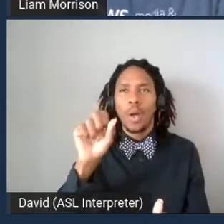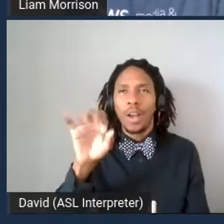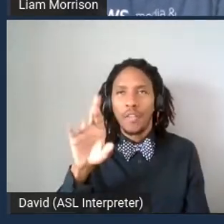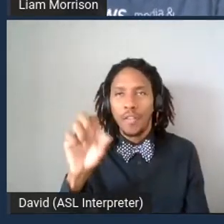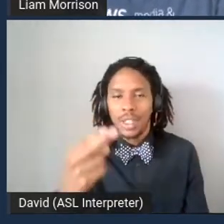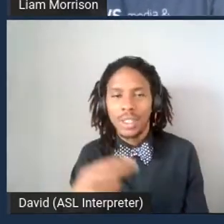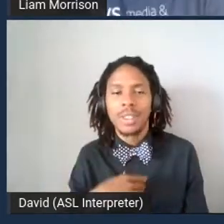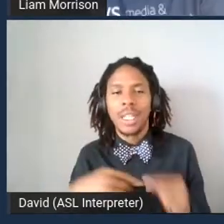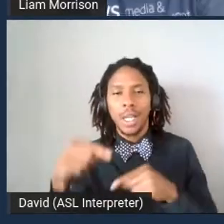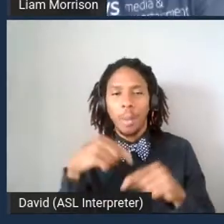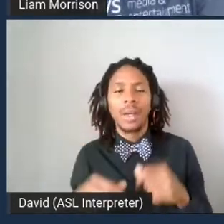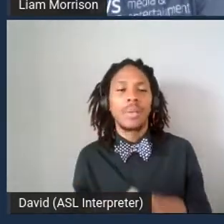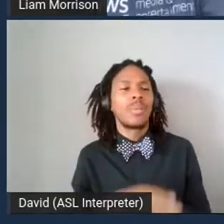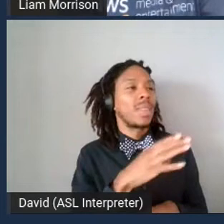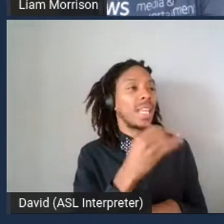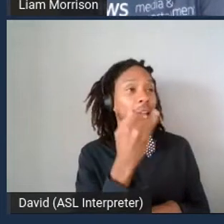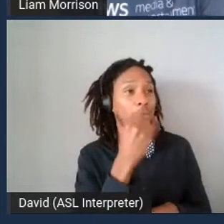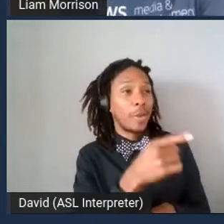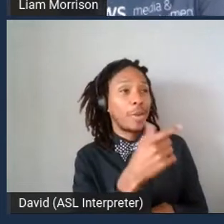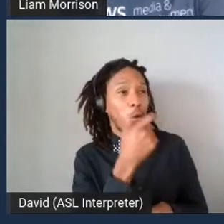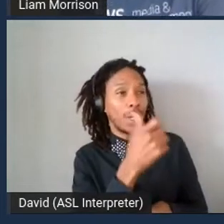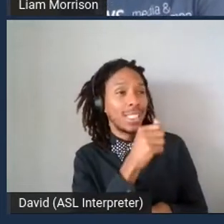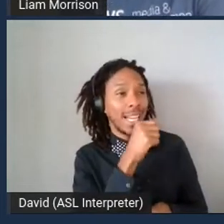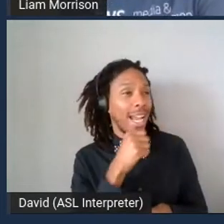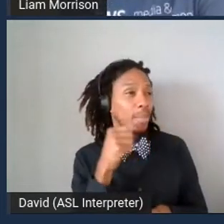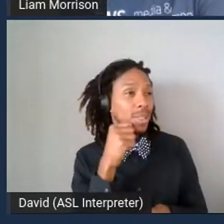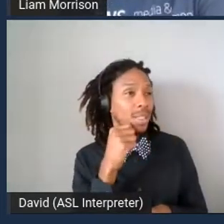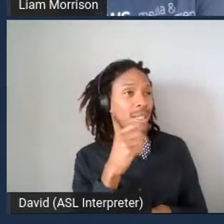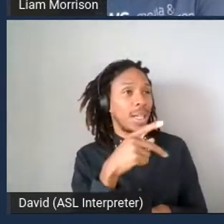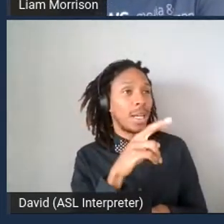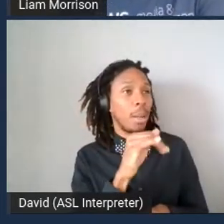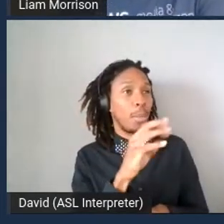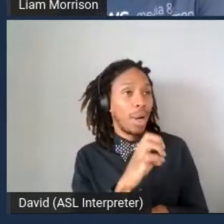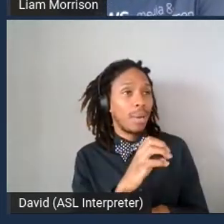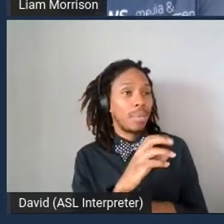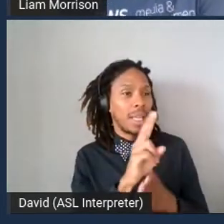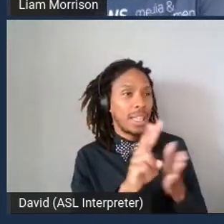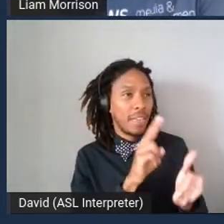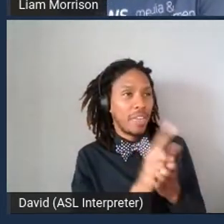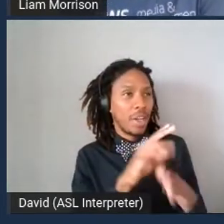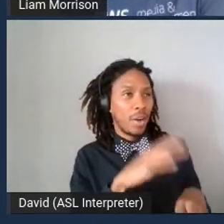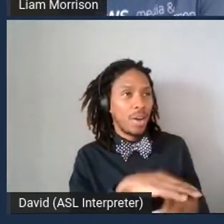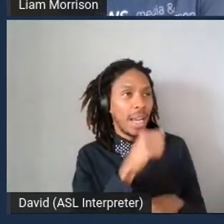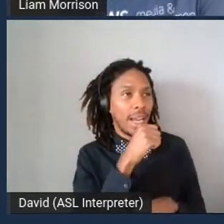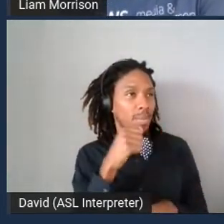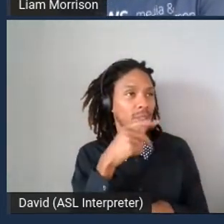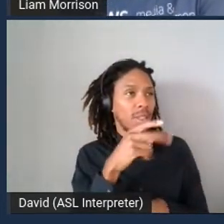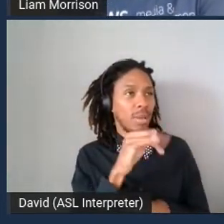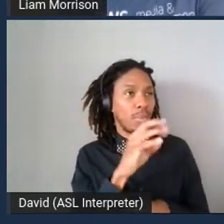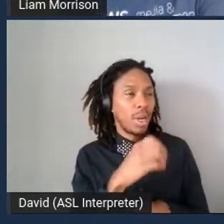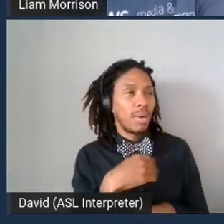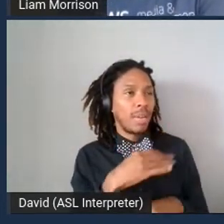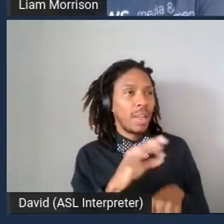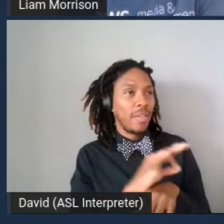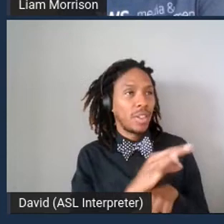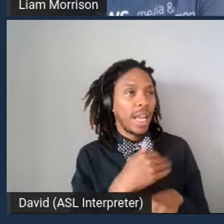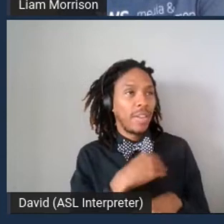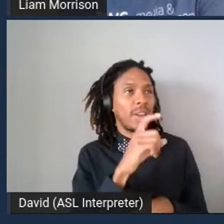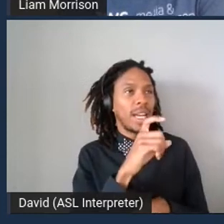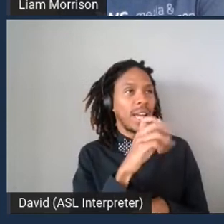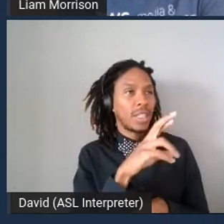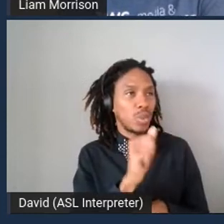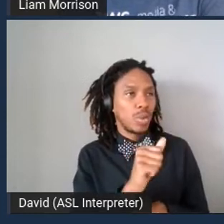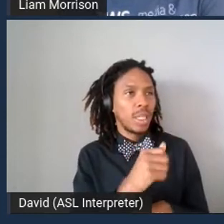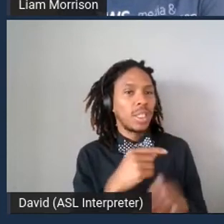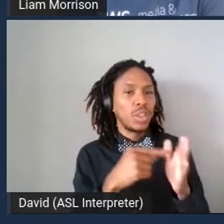back. if you ever watched Amazon Prime, right? The videos on Amazon Prime, they have this feature called X-ray, and it will show you